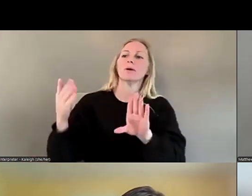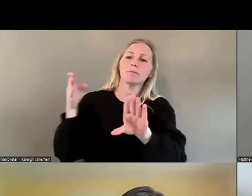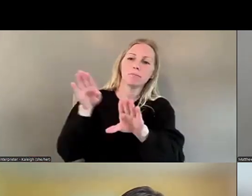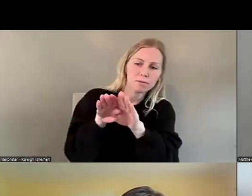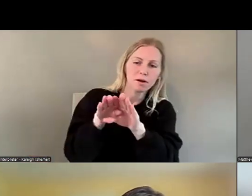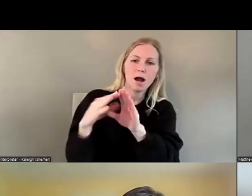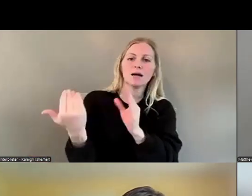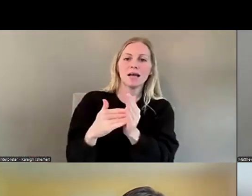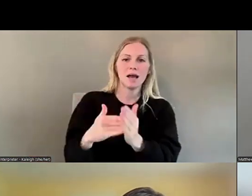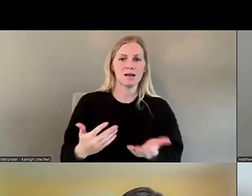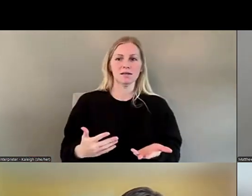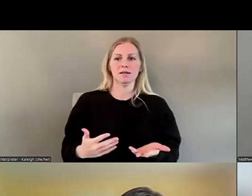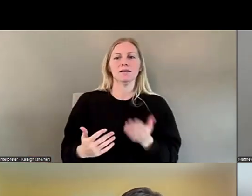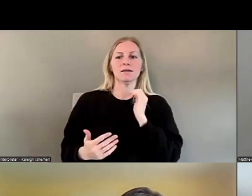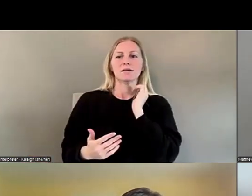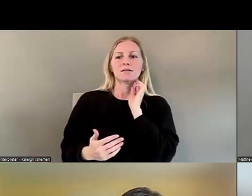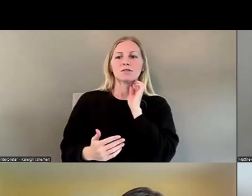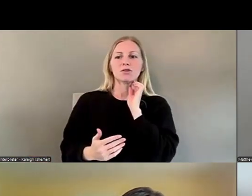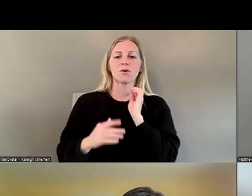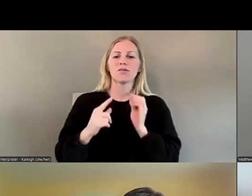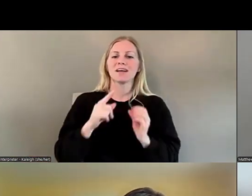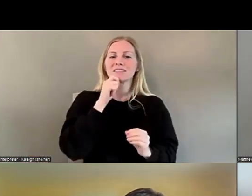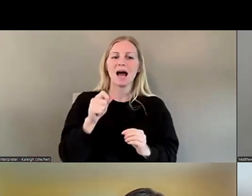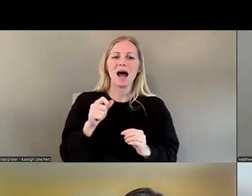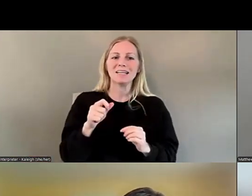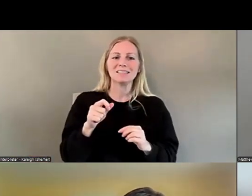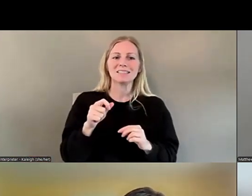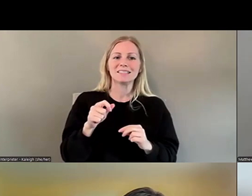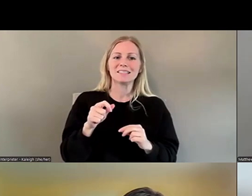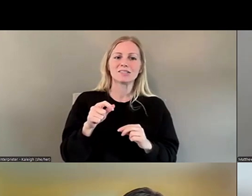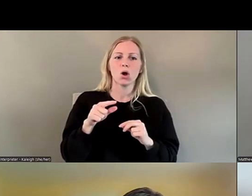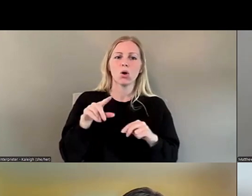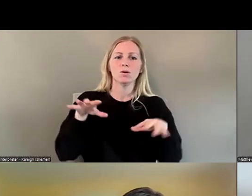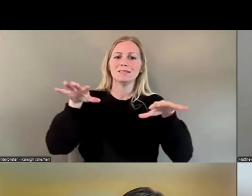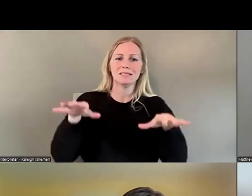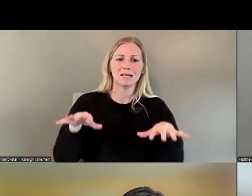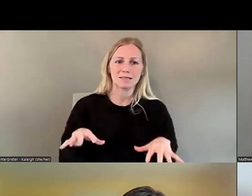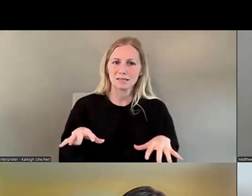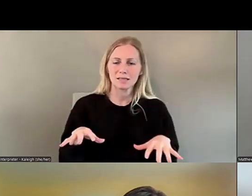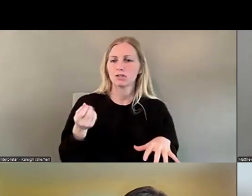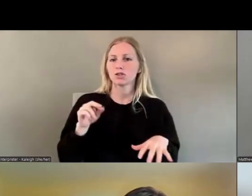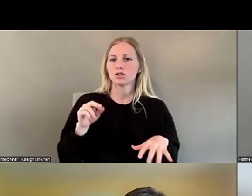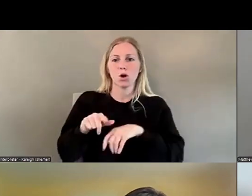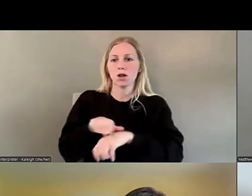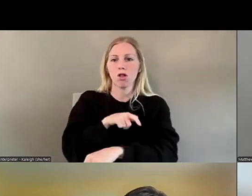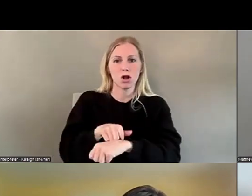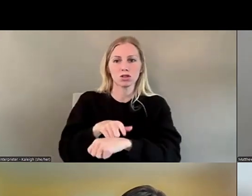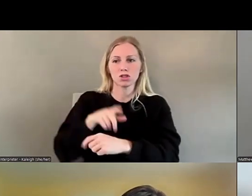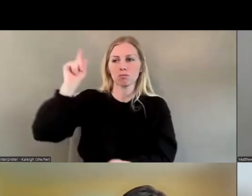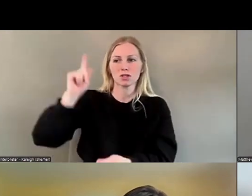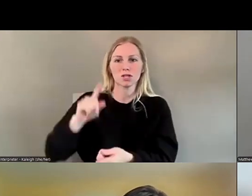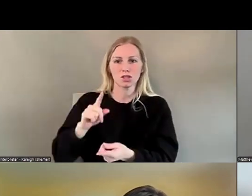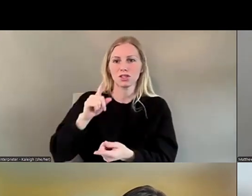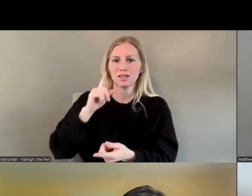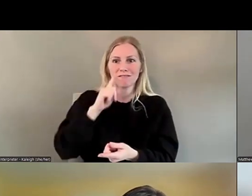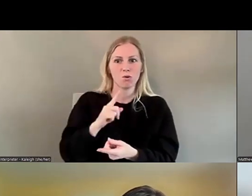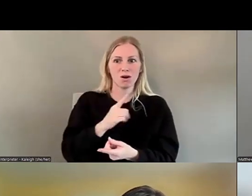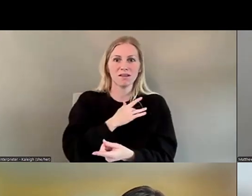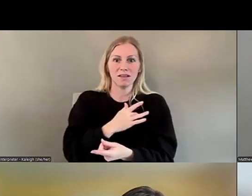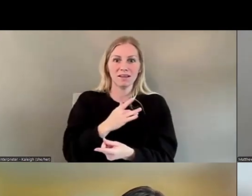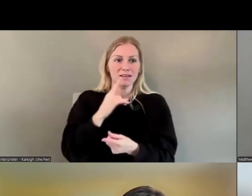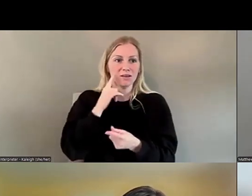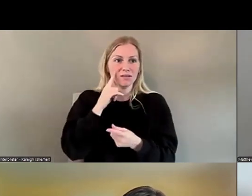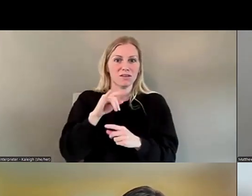is not a de-escalation or even a long-term reduction in the likelihood of those behaviors to